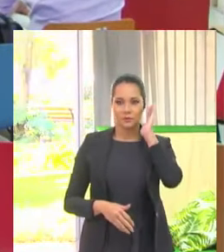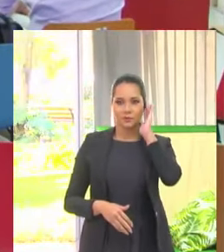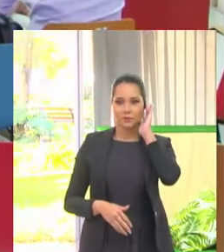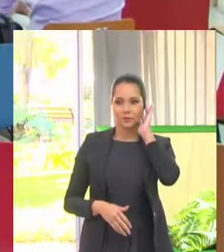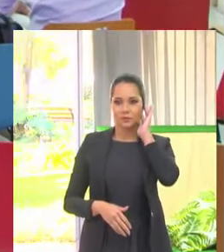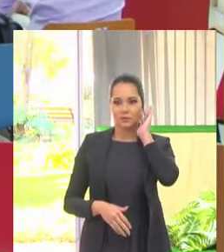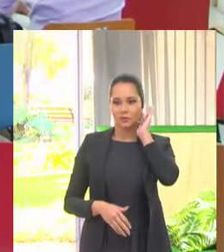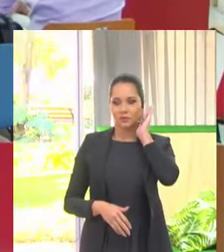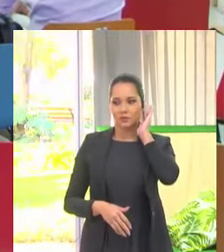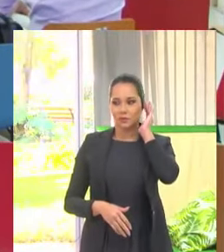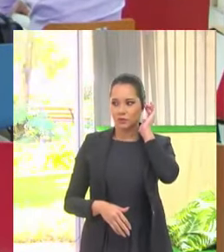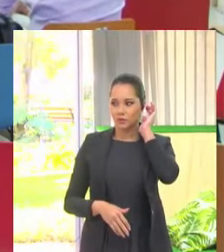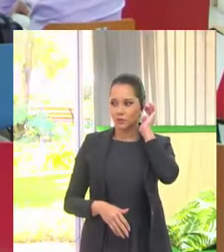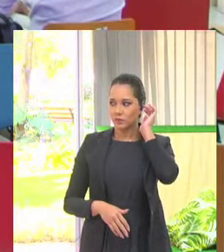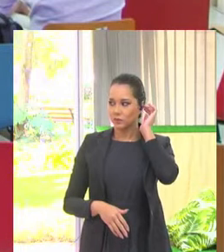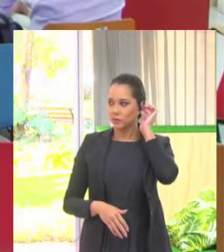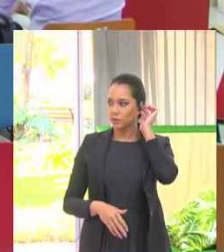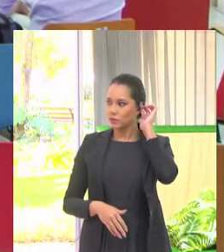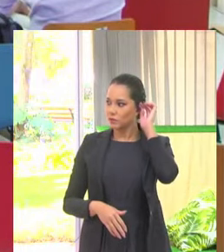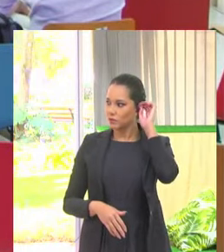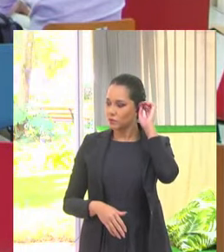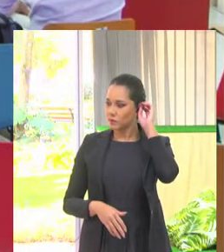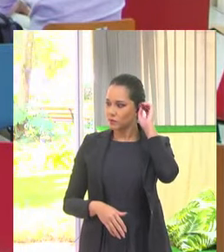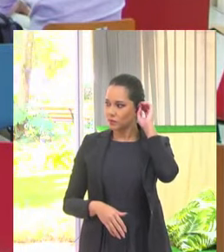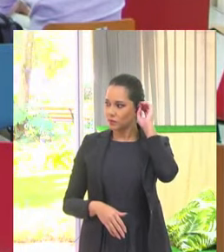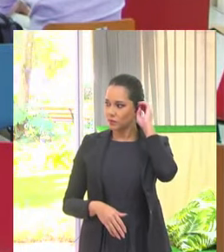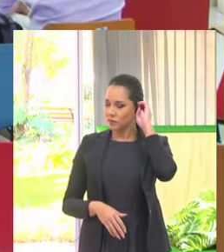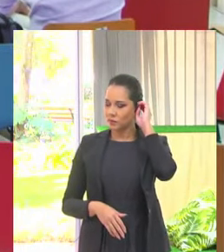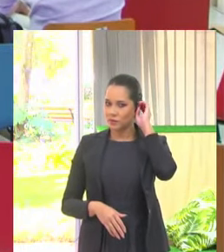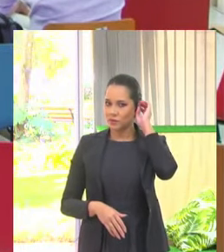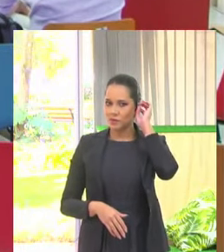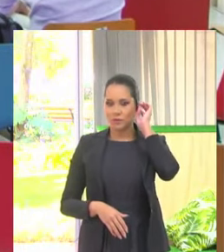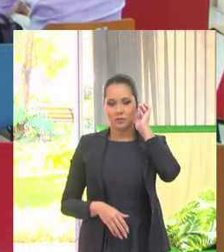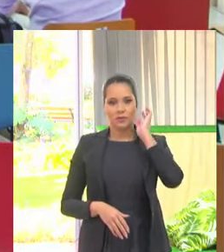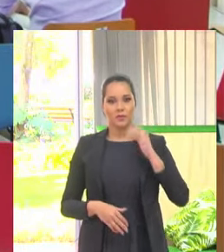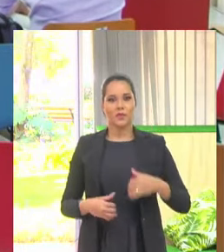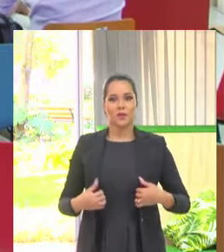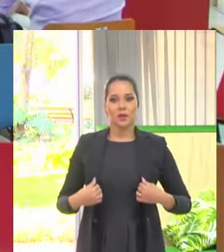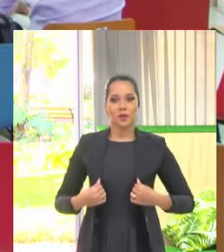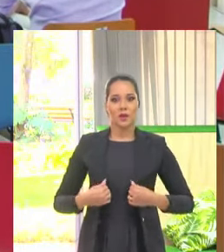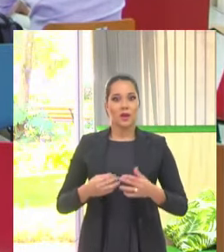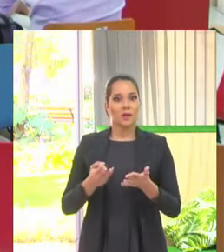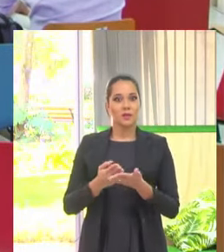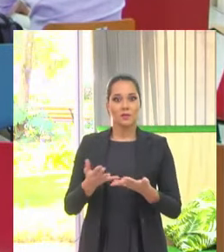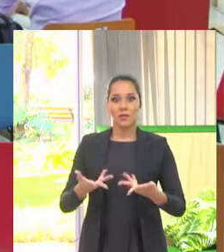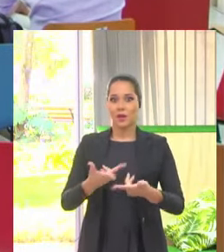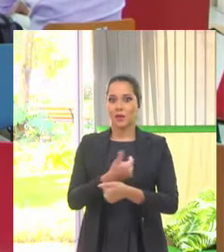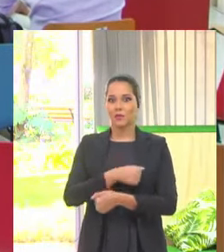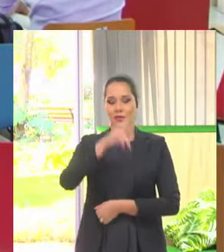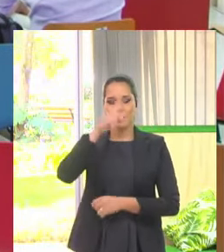First, this is an amazing thing that you do, a self-description. So I will do a self-description.